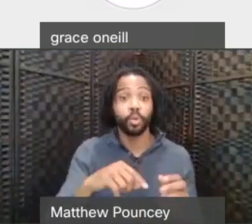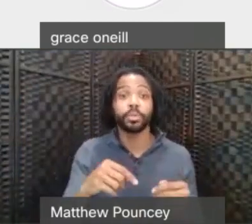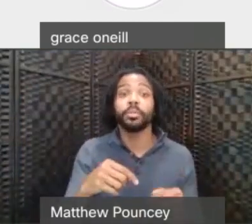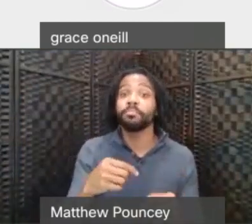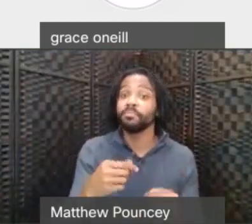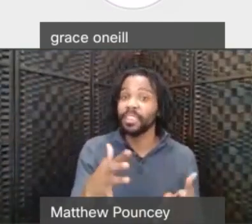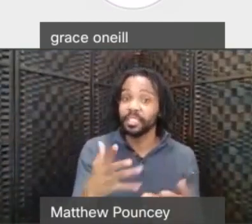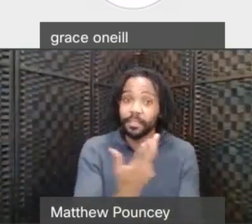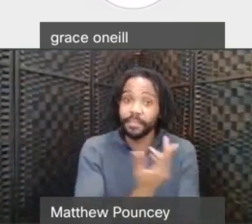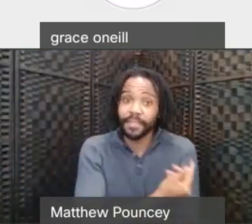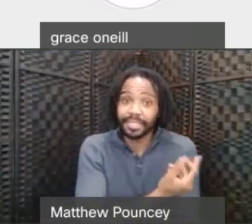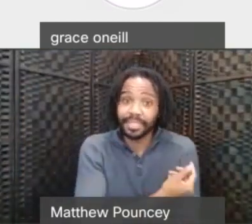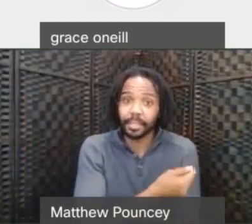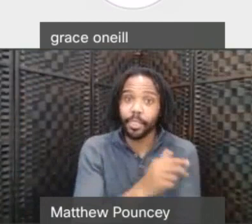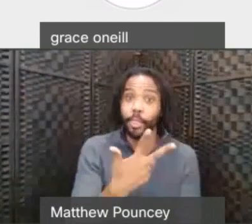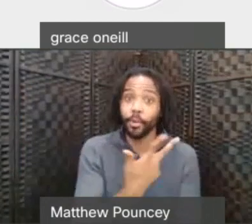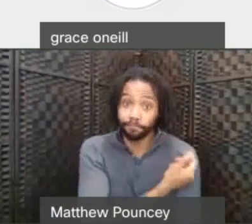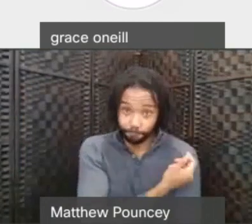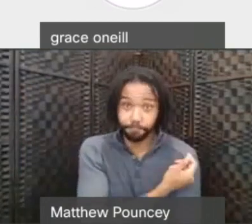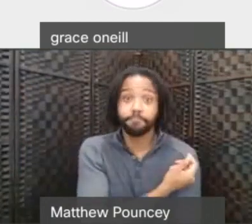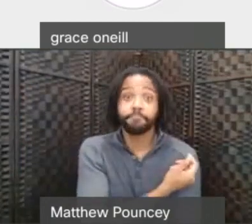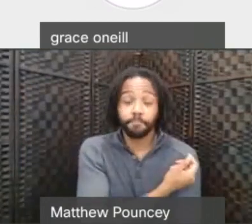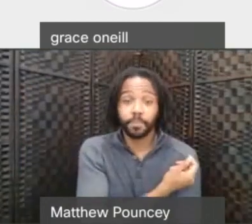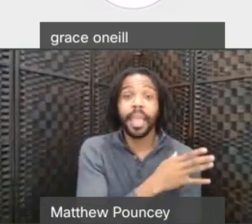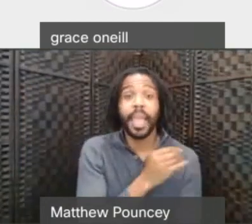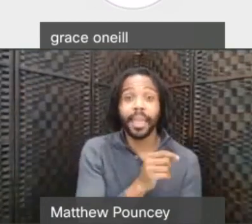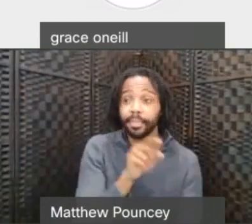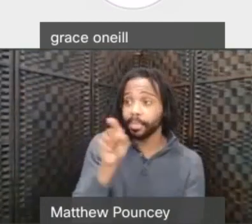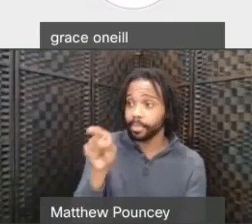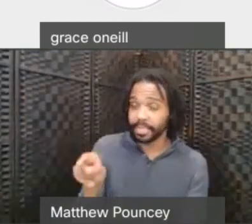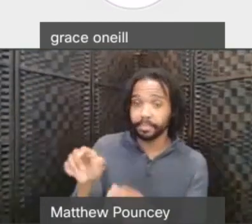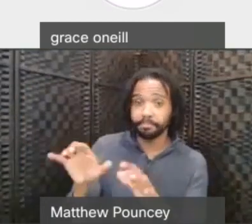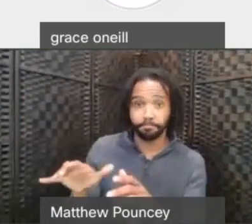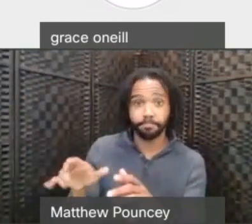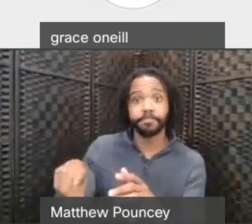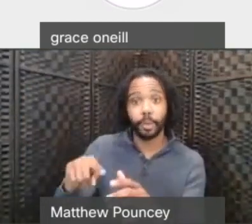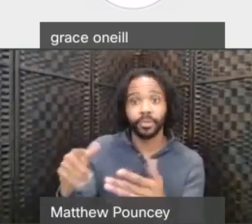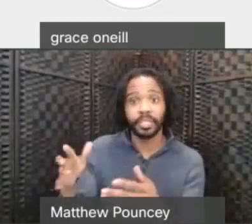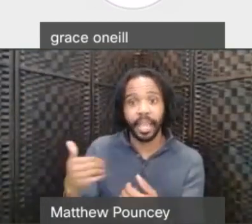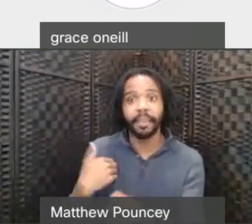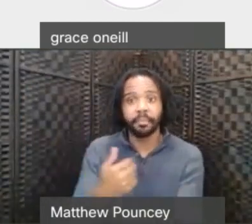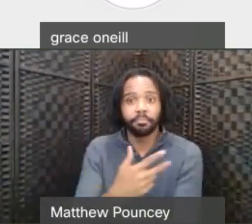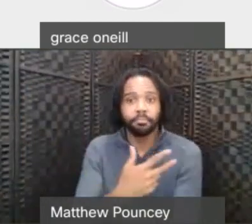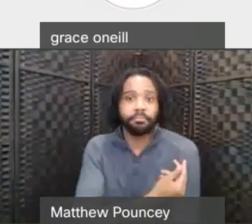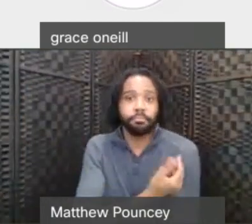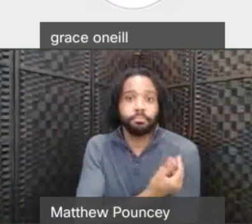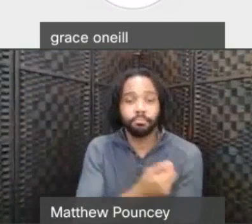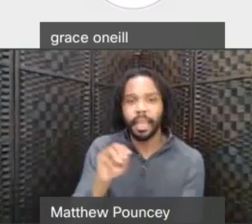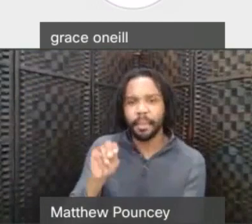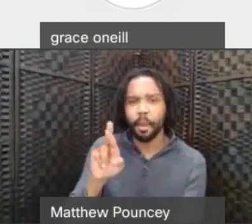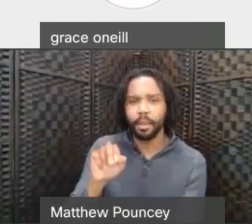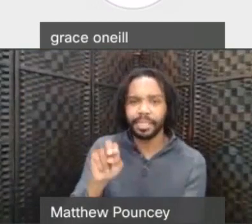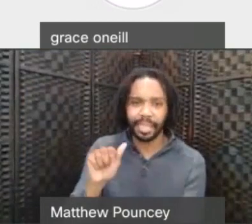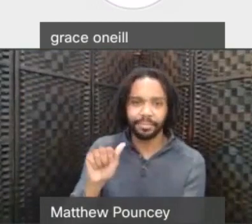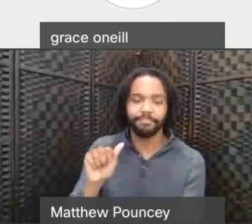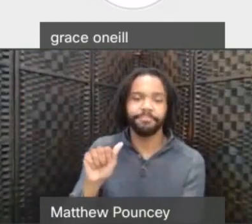boosted. It includes those who've received a second dose of the mRNA vaccine, but